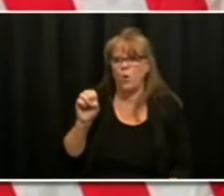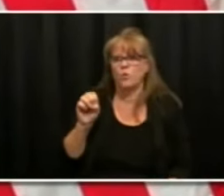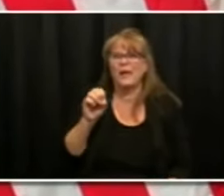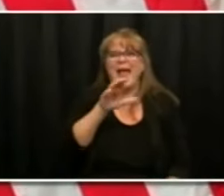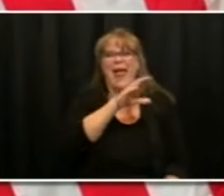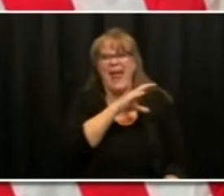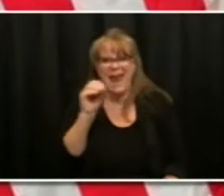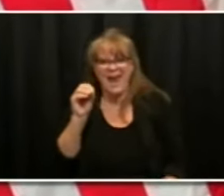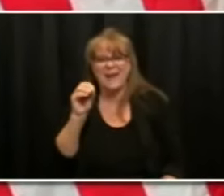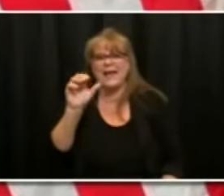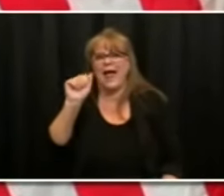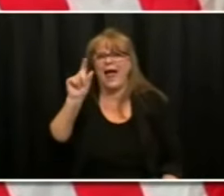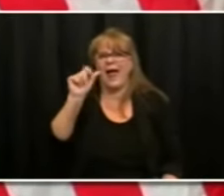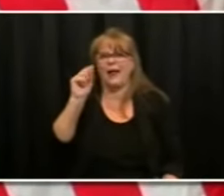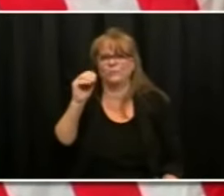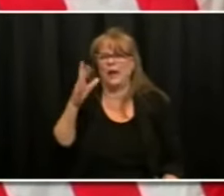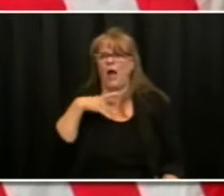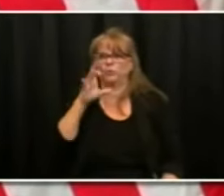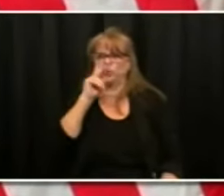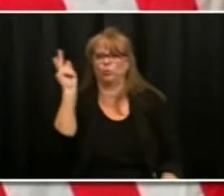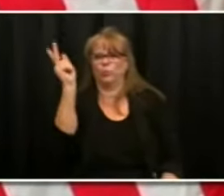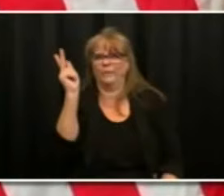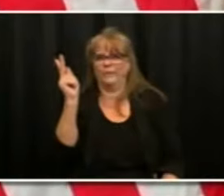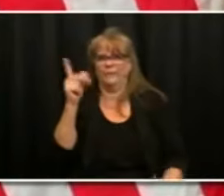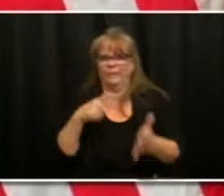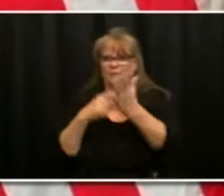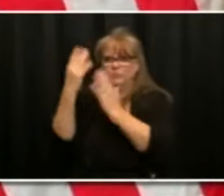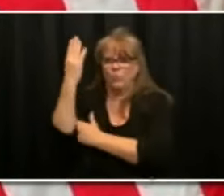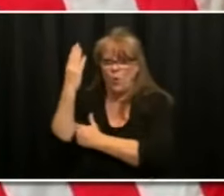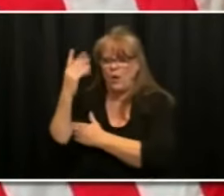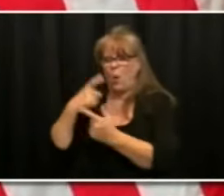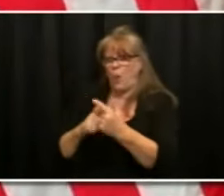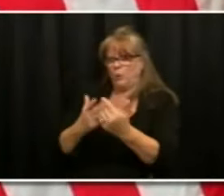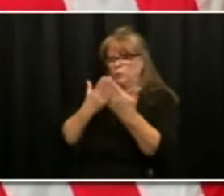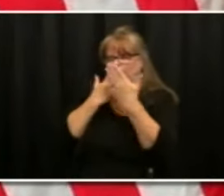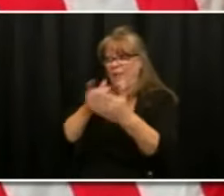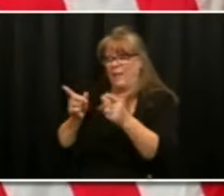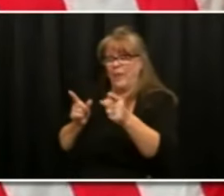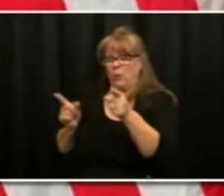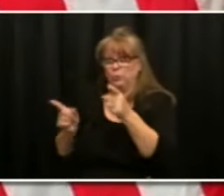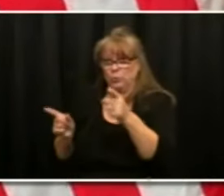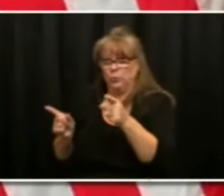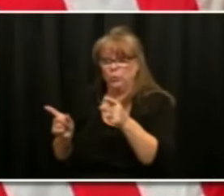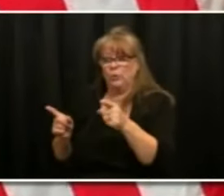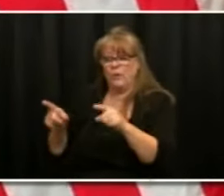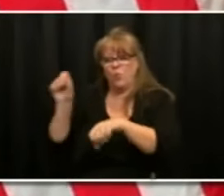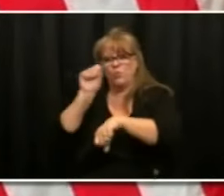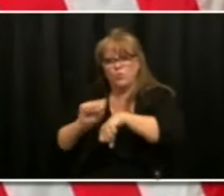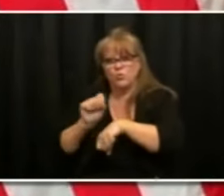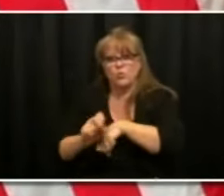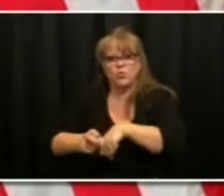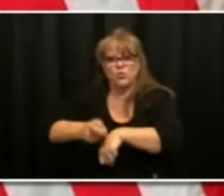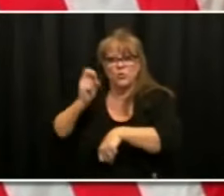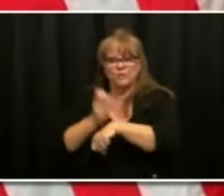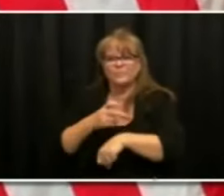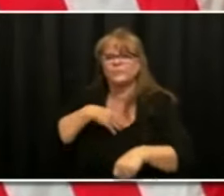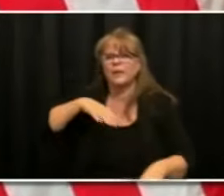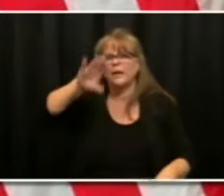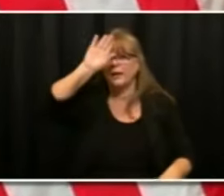targeting a local approach, recognizing the increased level of danger in many of our suburban communities and urban communities.